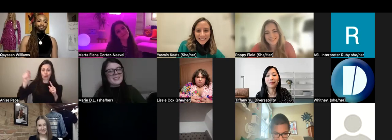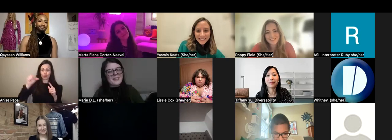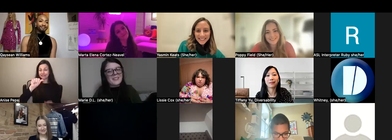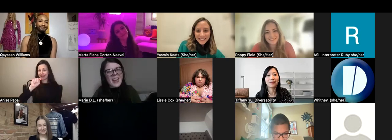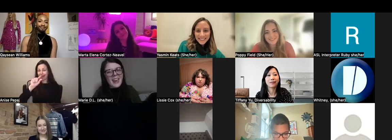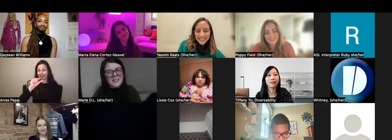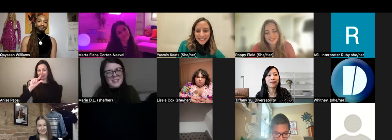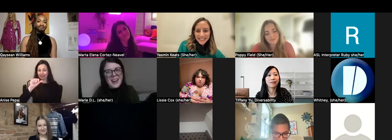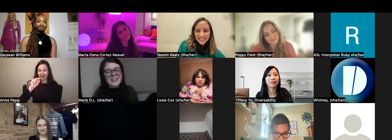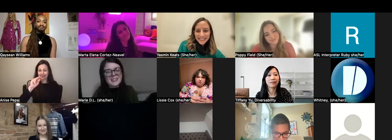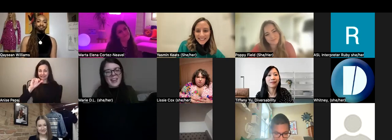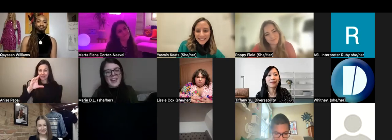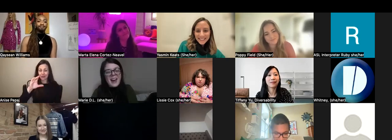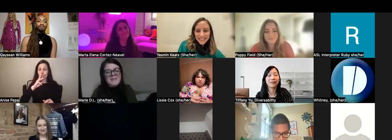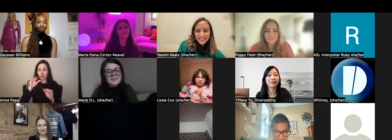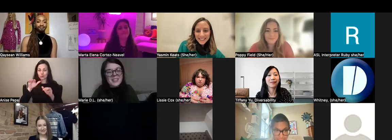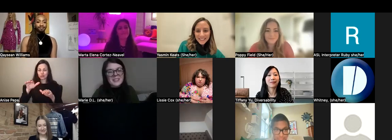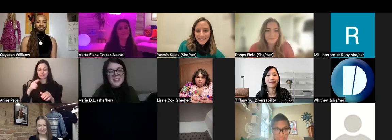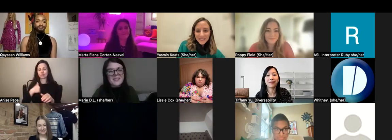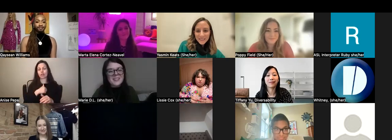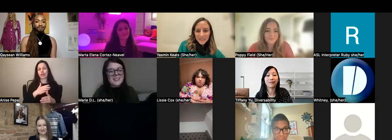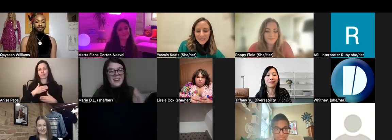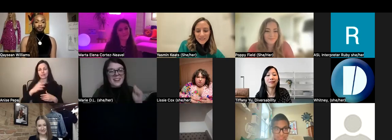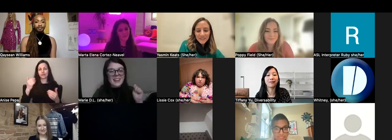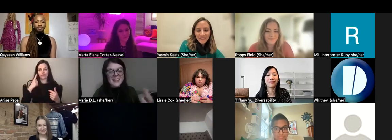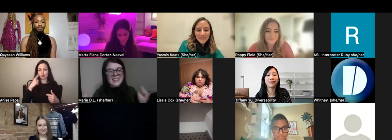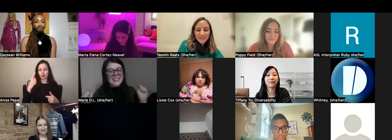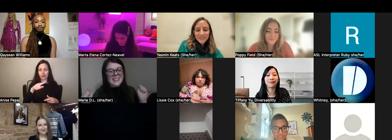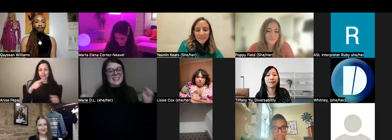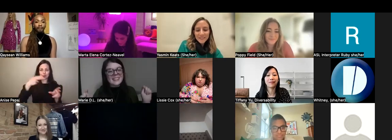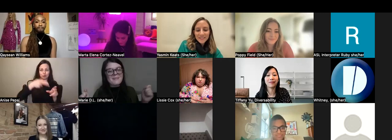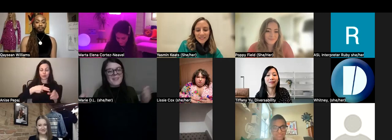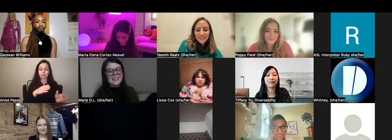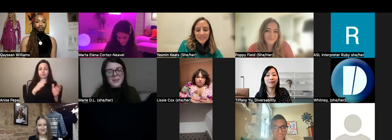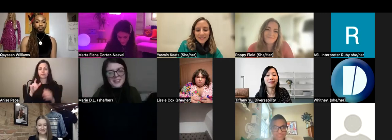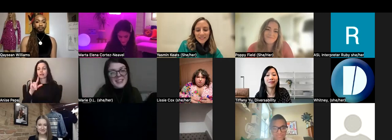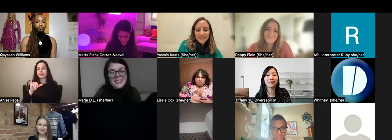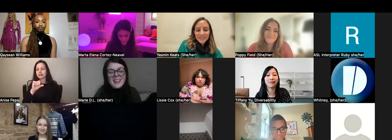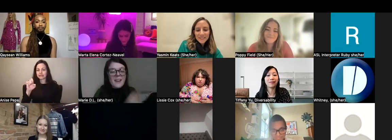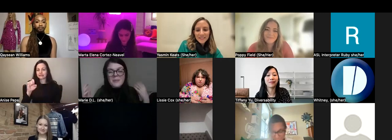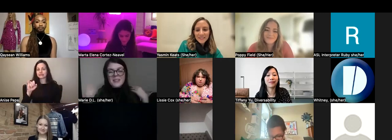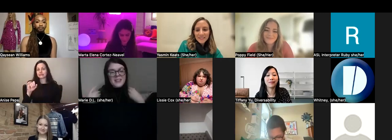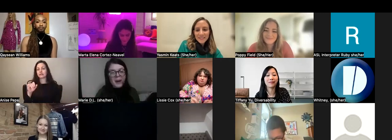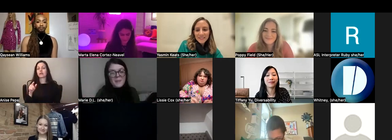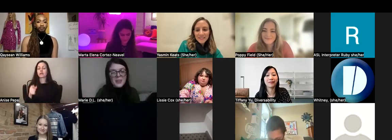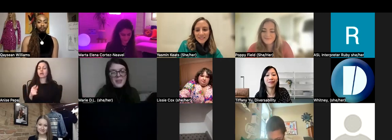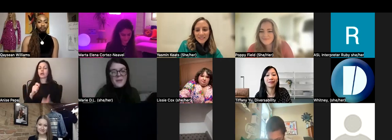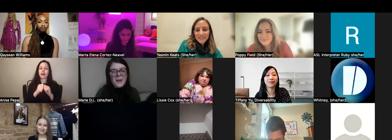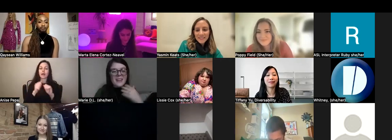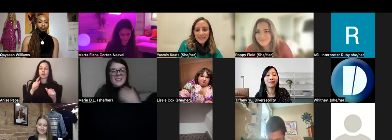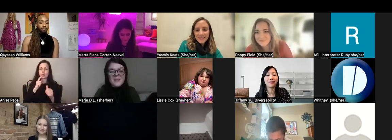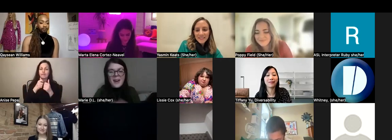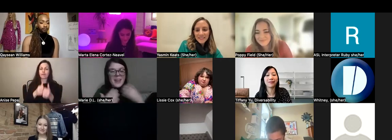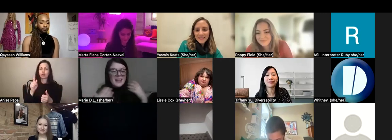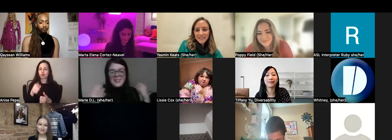so grateful to have you guys. Real quick, we still got to get to Lissie, Marta, and Quayshawn. Lissie, how can we keep up with you?